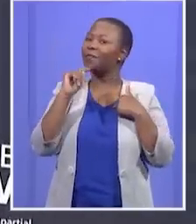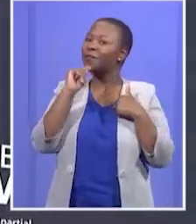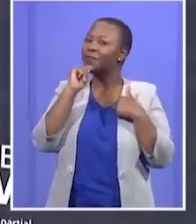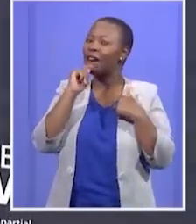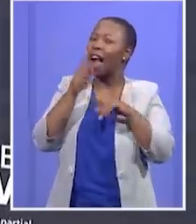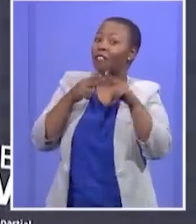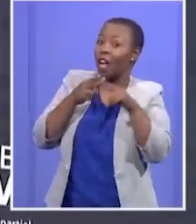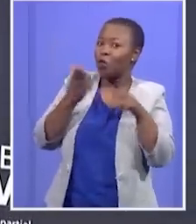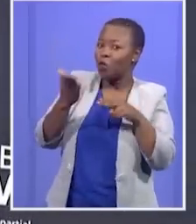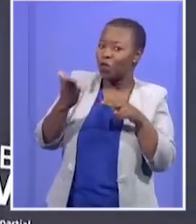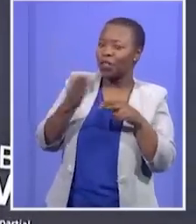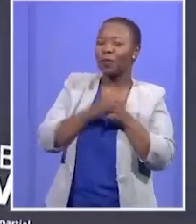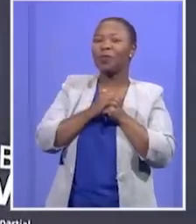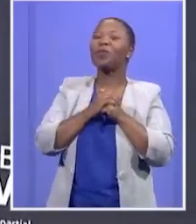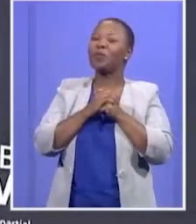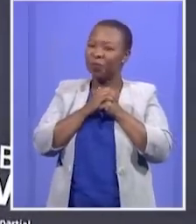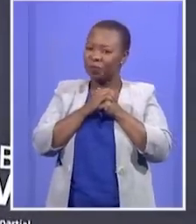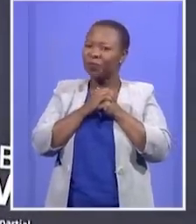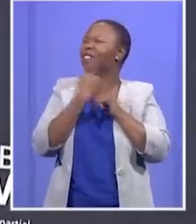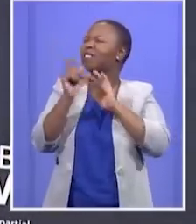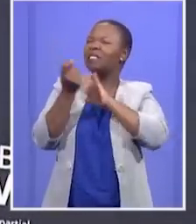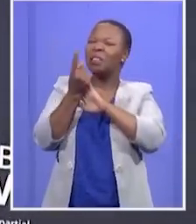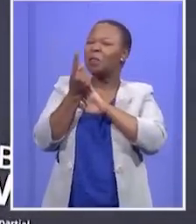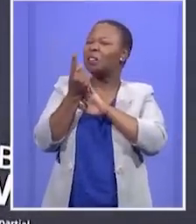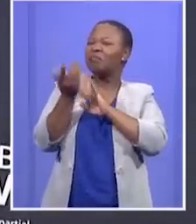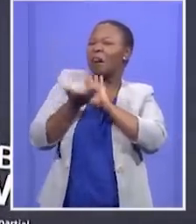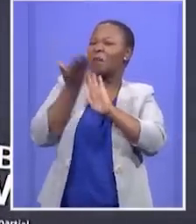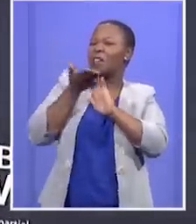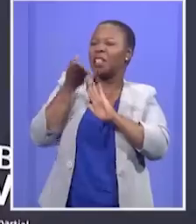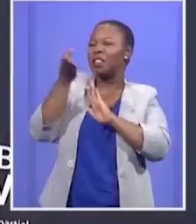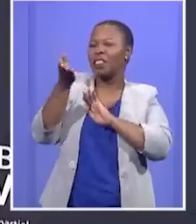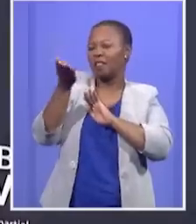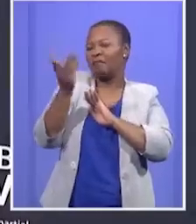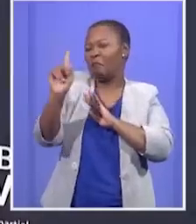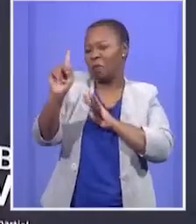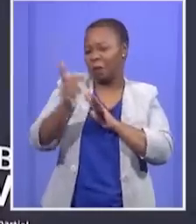What are some of the conversations happening there in Nasrec?